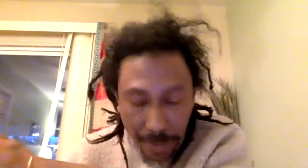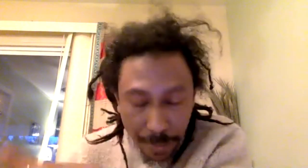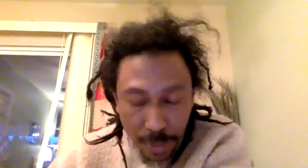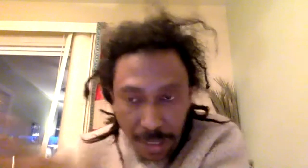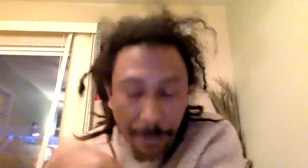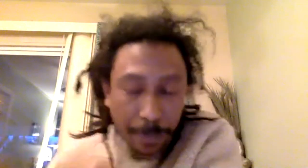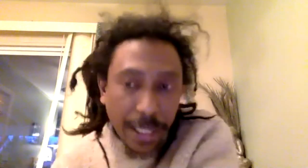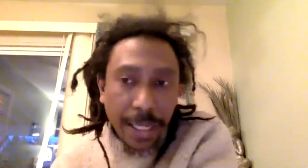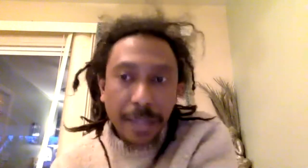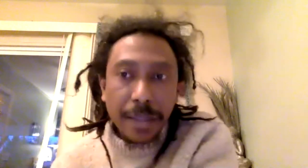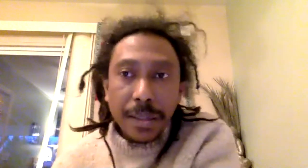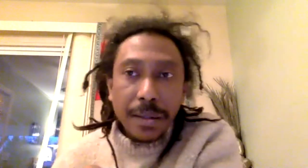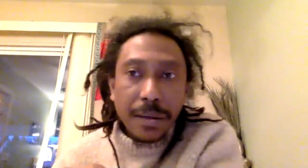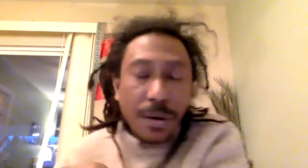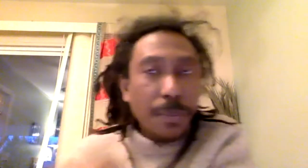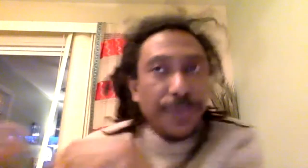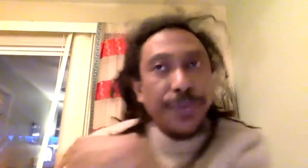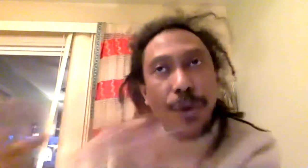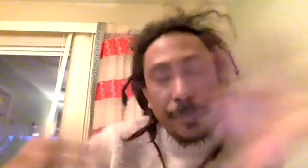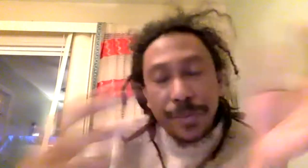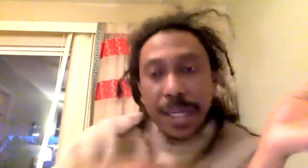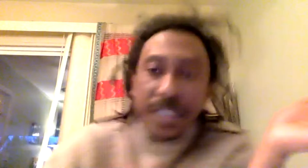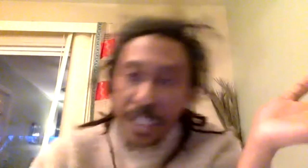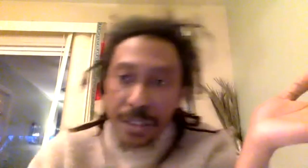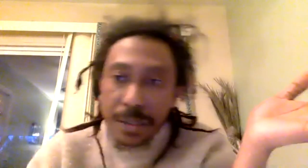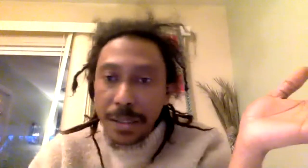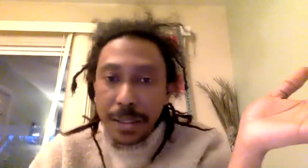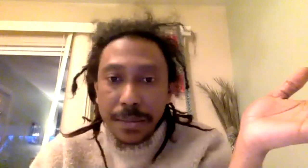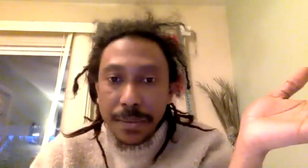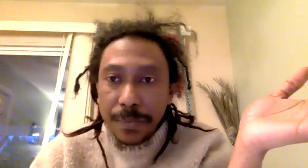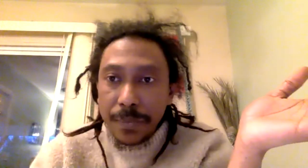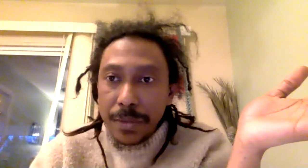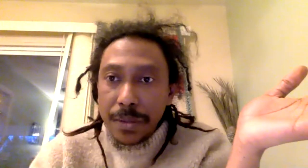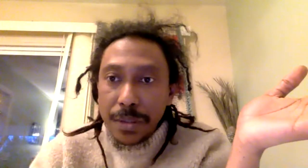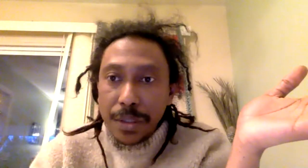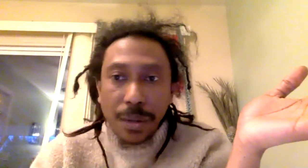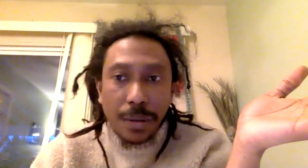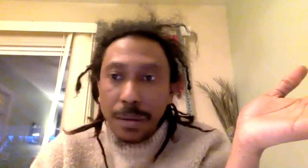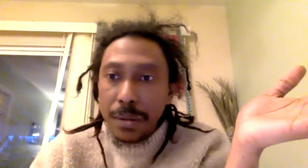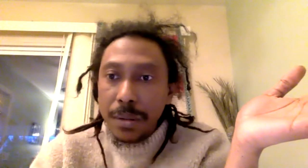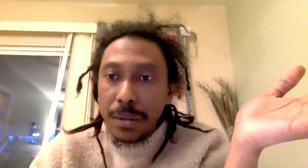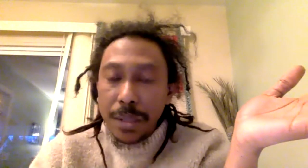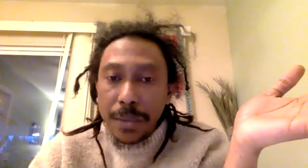the music I play come from the ancestor. So